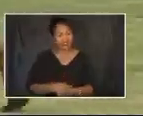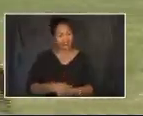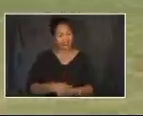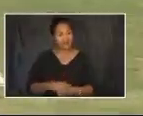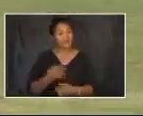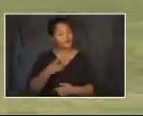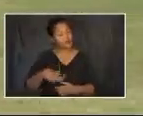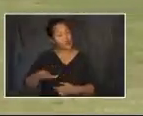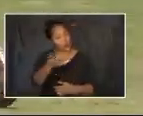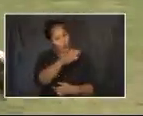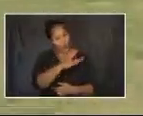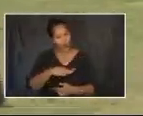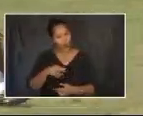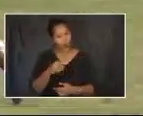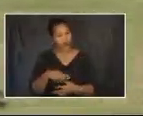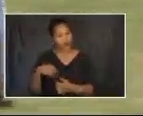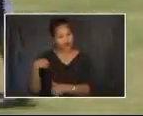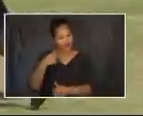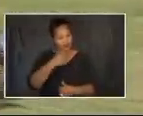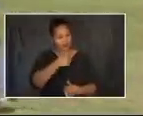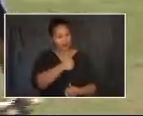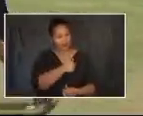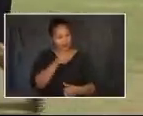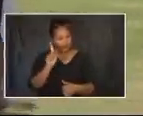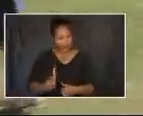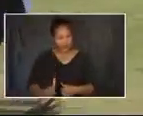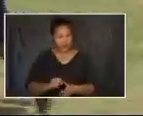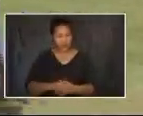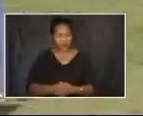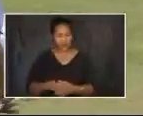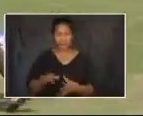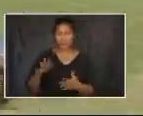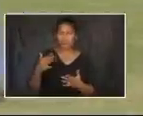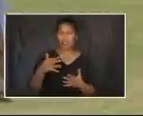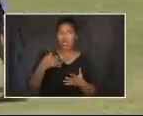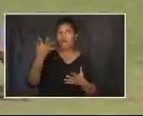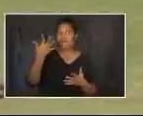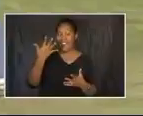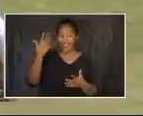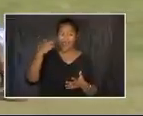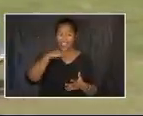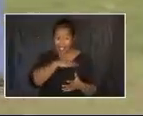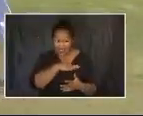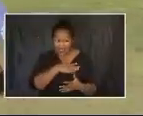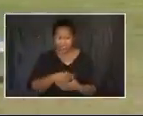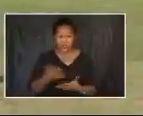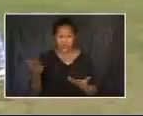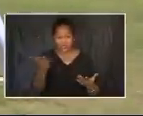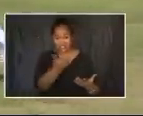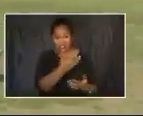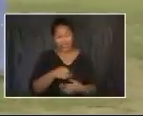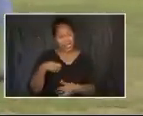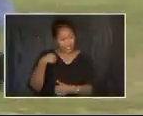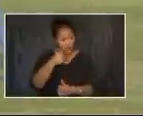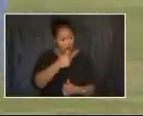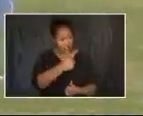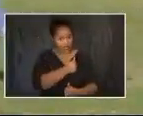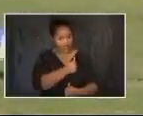kita sarada leo di nonda mate balu ka route ni sibia na limanan rau na nonda sotia lewe ni